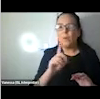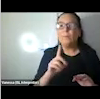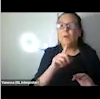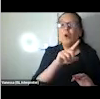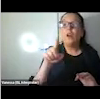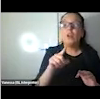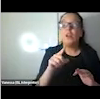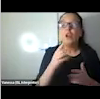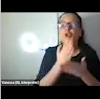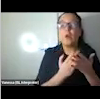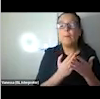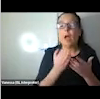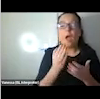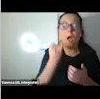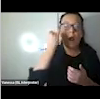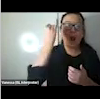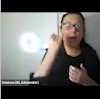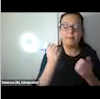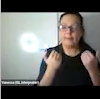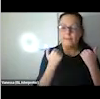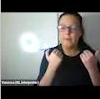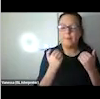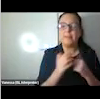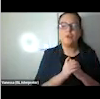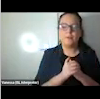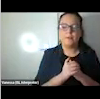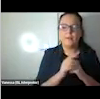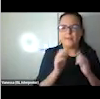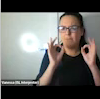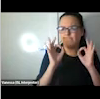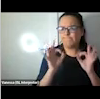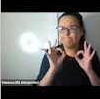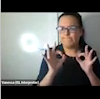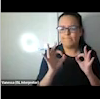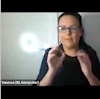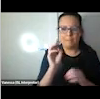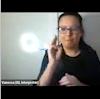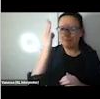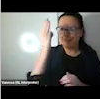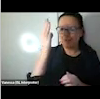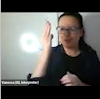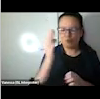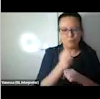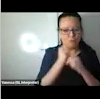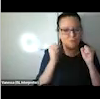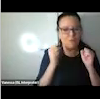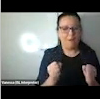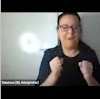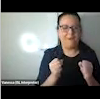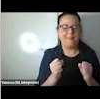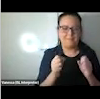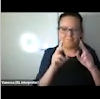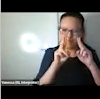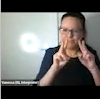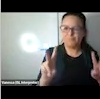in 17210. It is full of really fantastic illustrations. It's one of the real strong points. And these are used in a